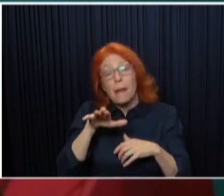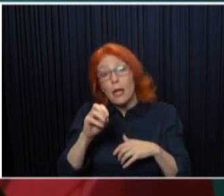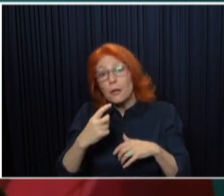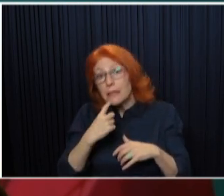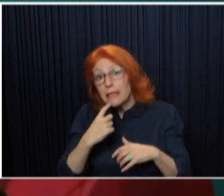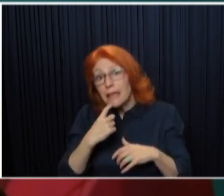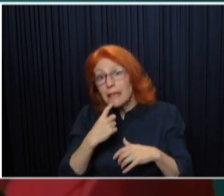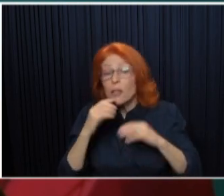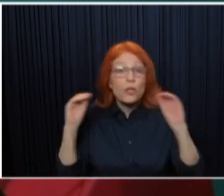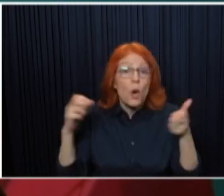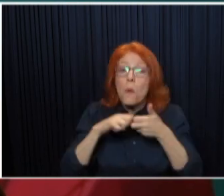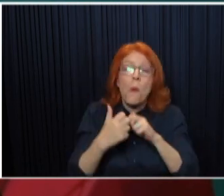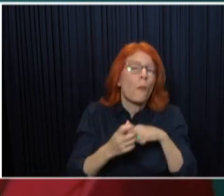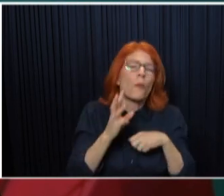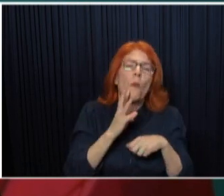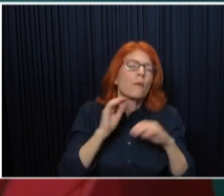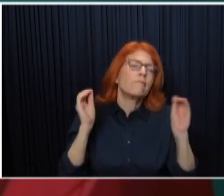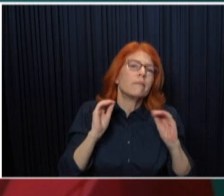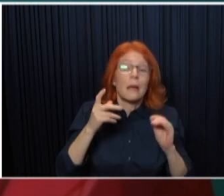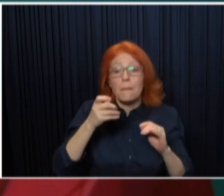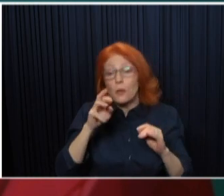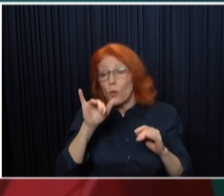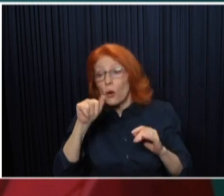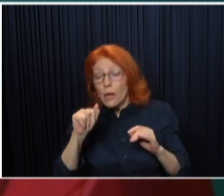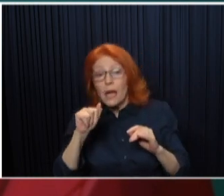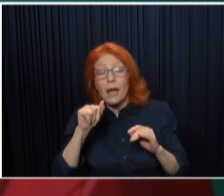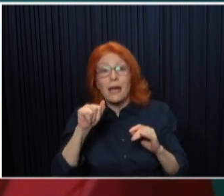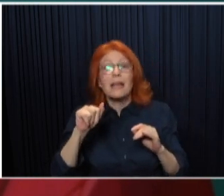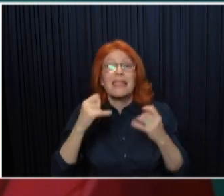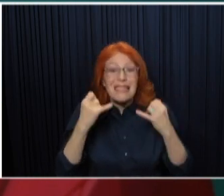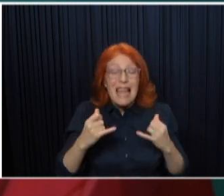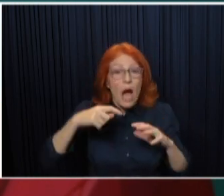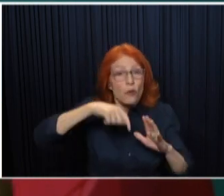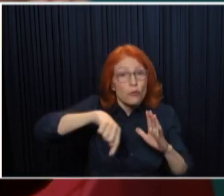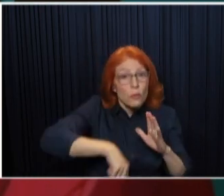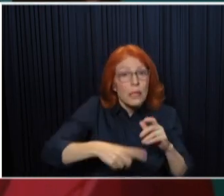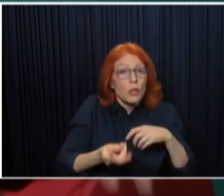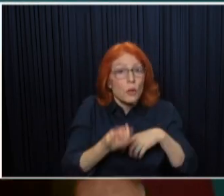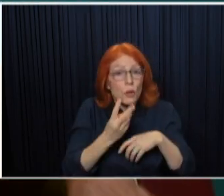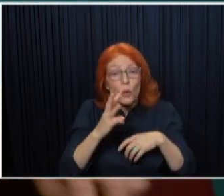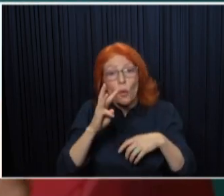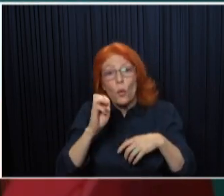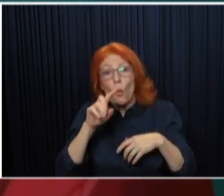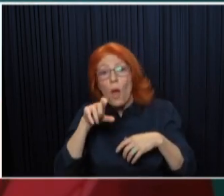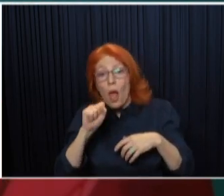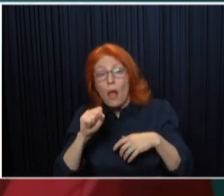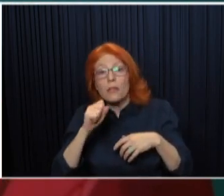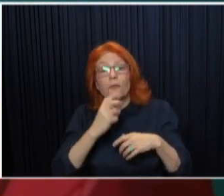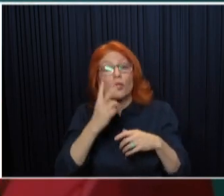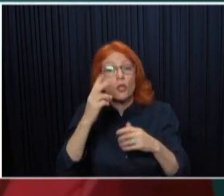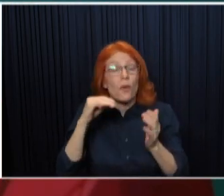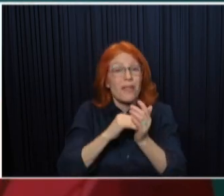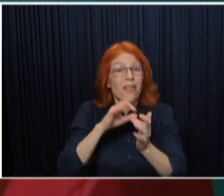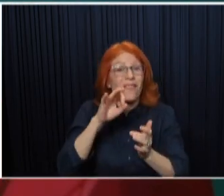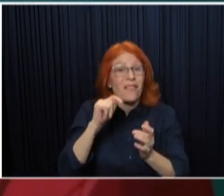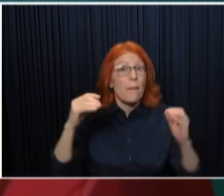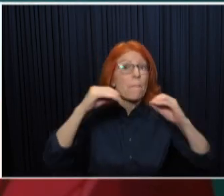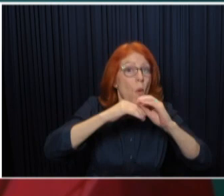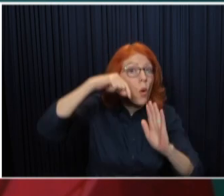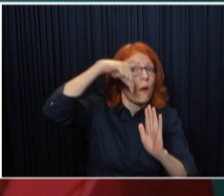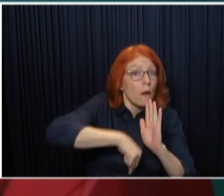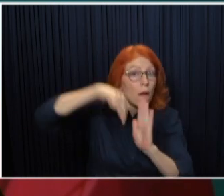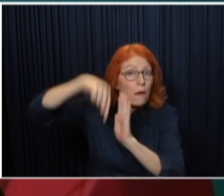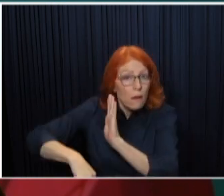we have no problem with water. Peoria is now drilling 2 wells to go 2,000 feet deeper. What